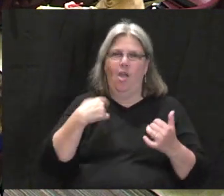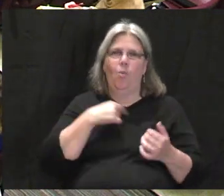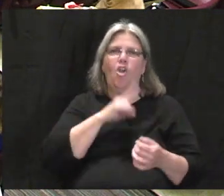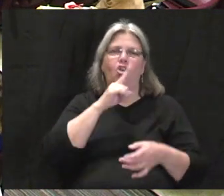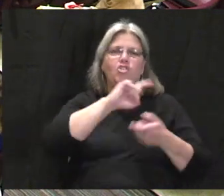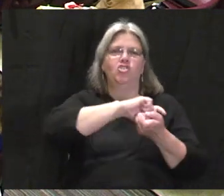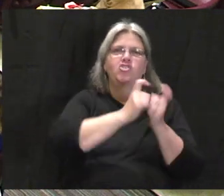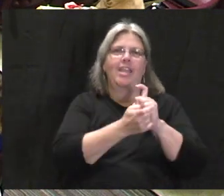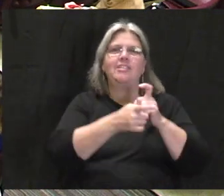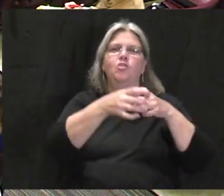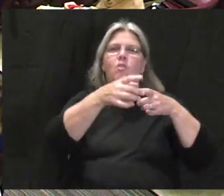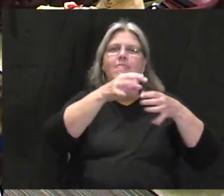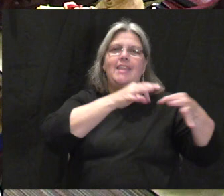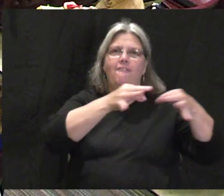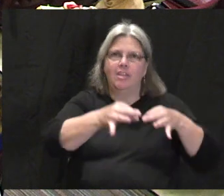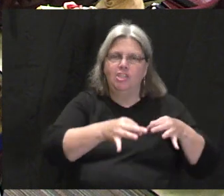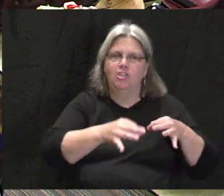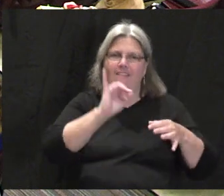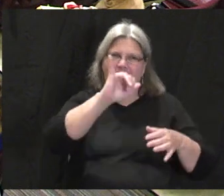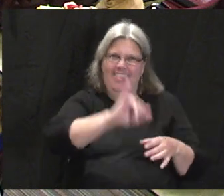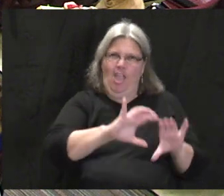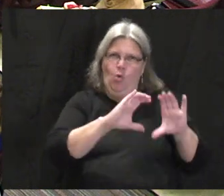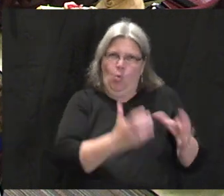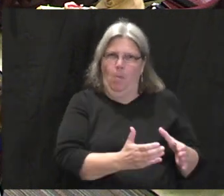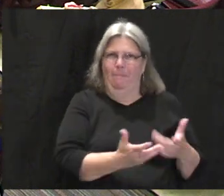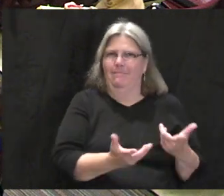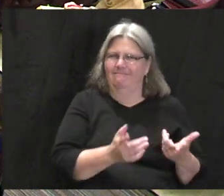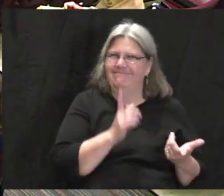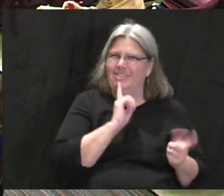point, right? So it's a really